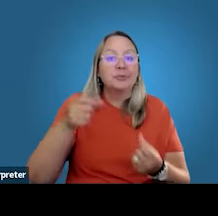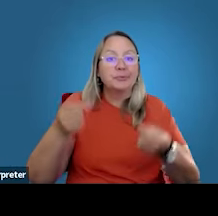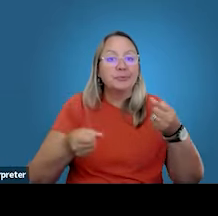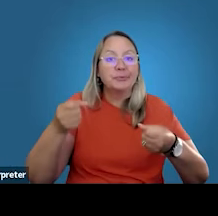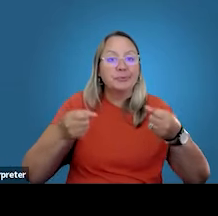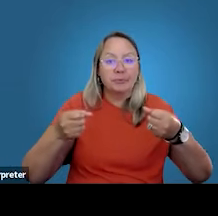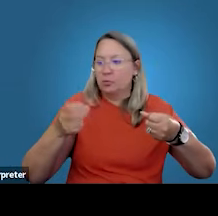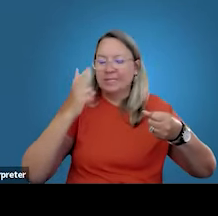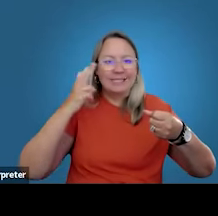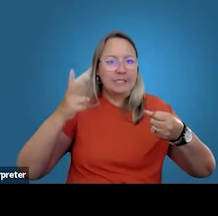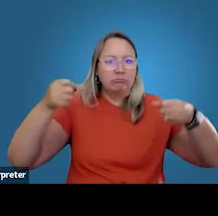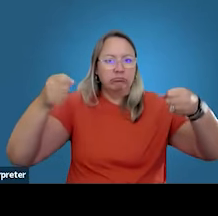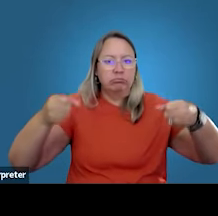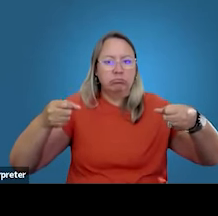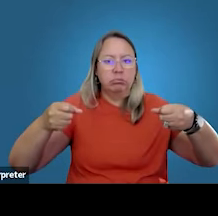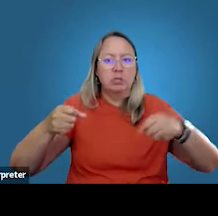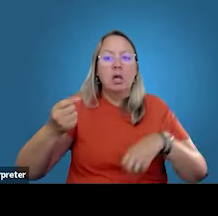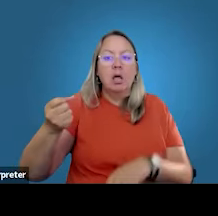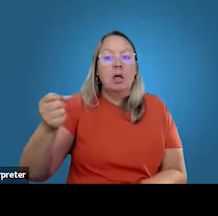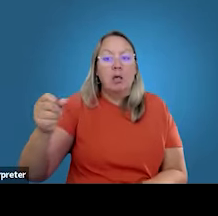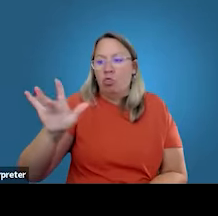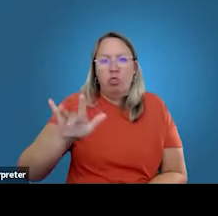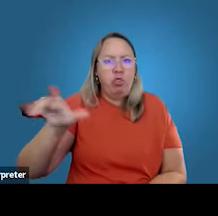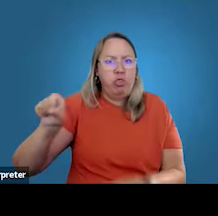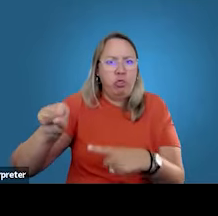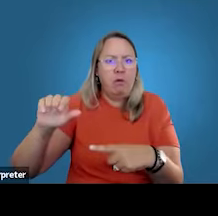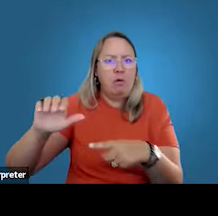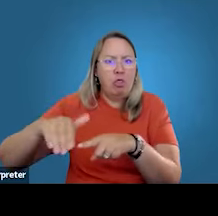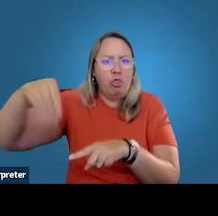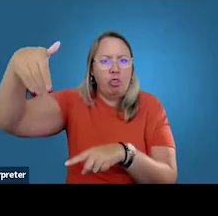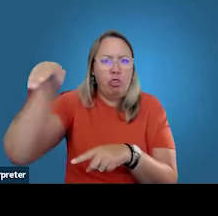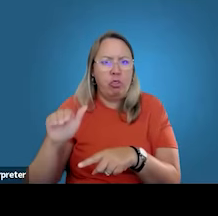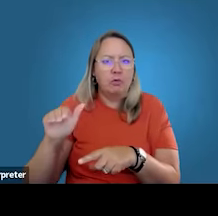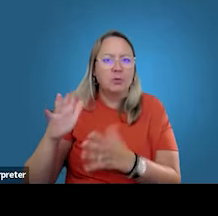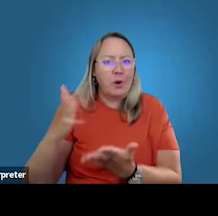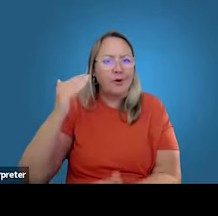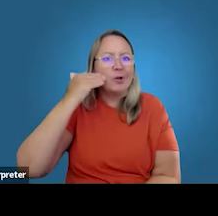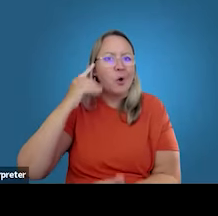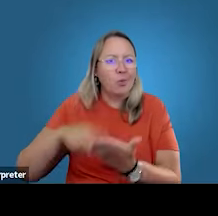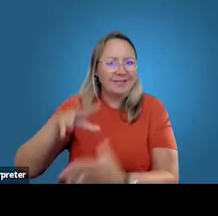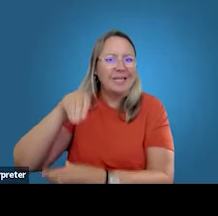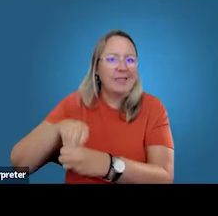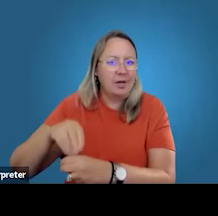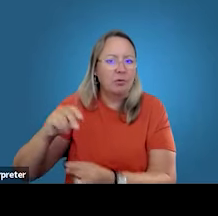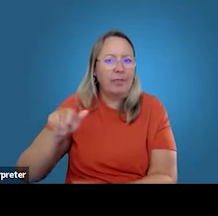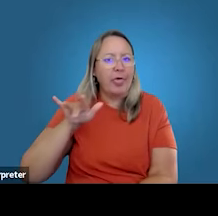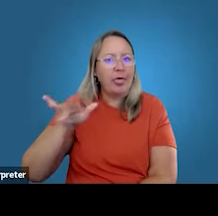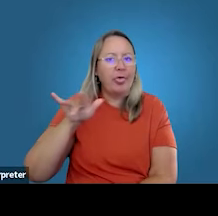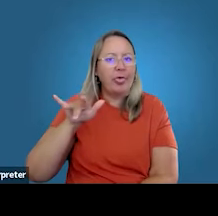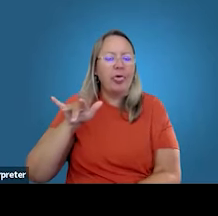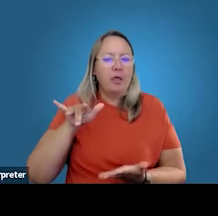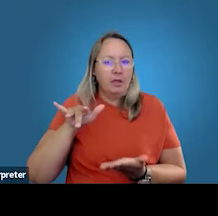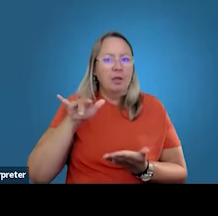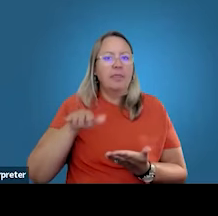all times. We remove the glove box so there's no confusion about what the driver is reaching for. With a touch of a button, the